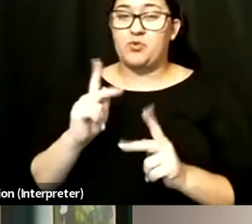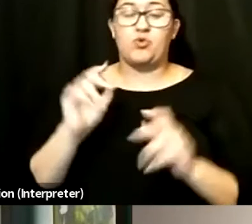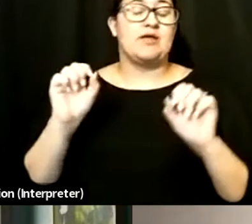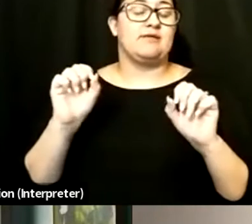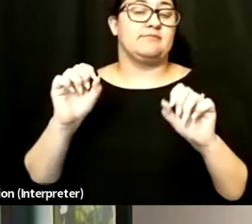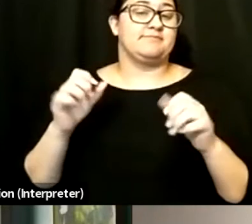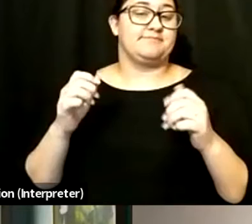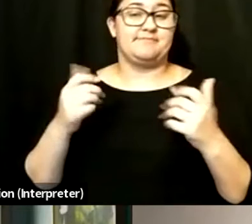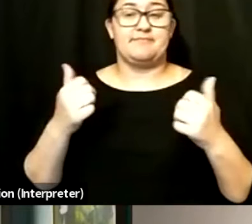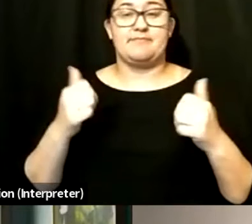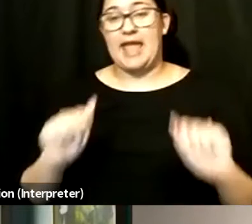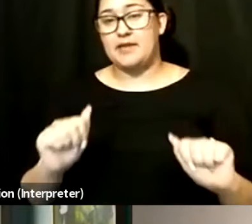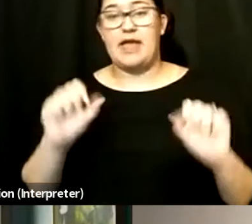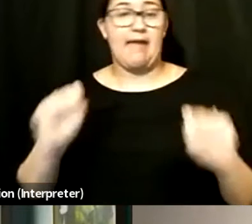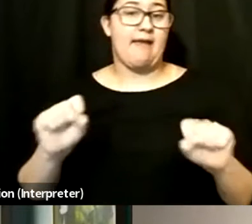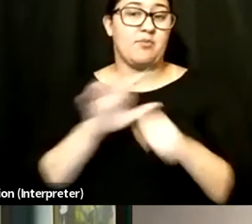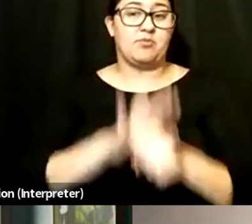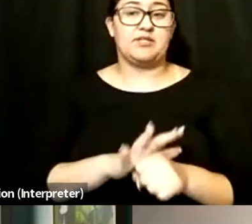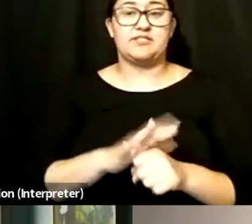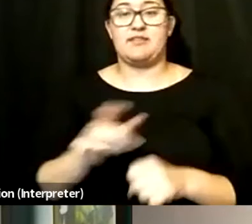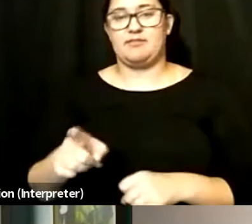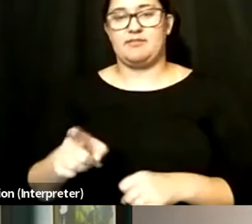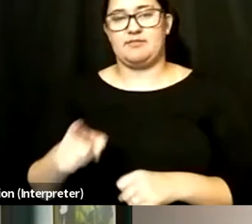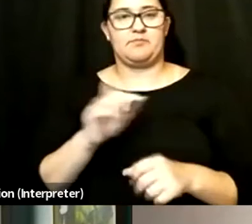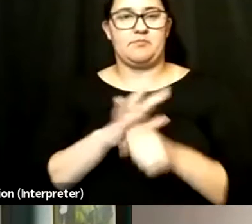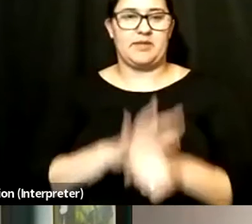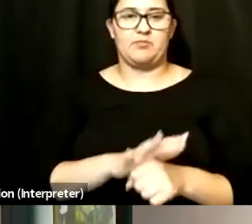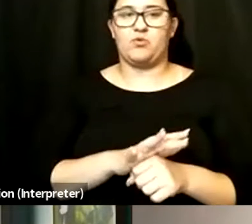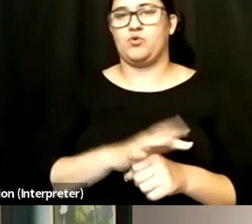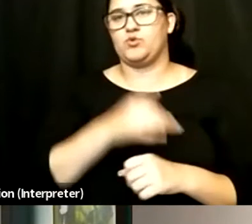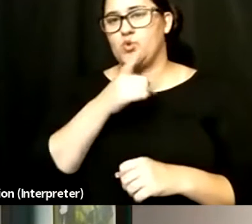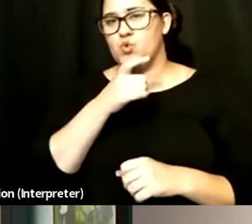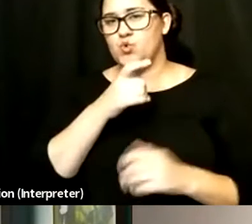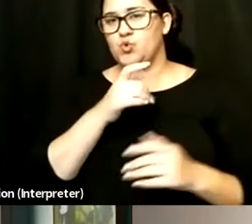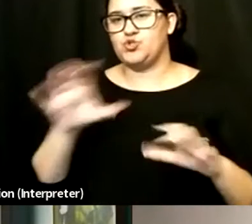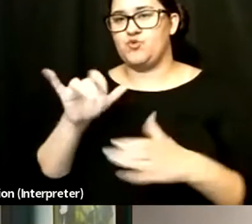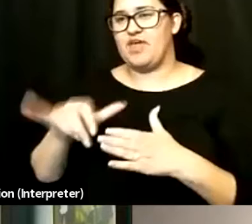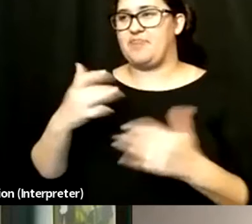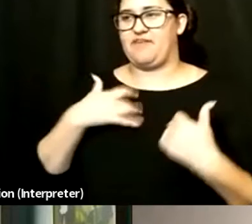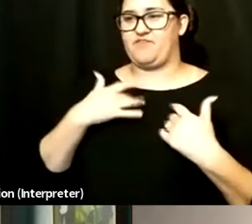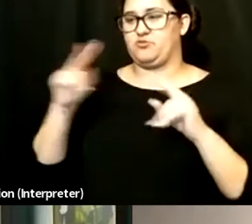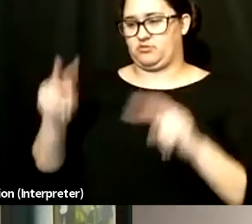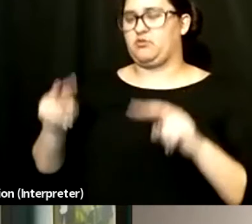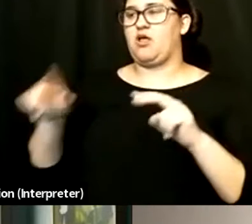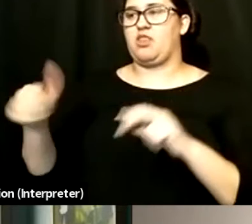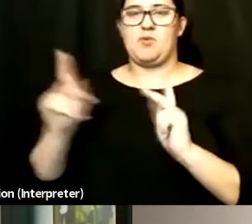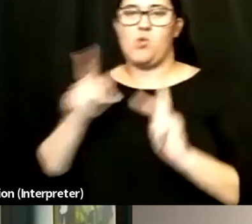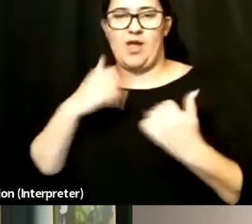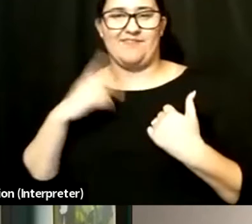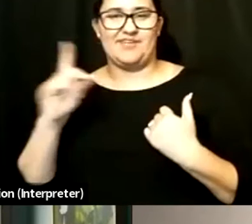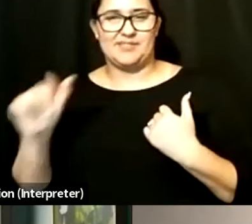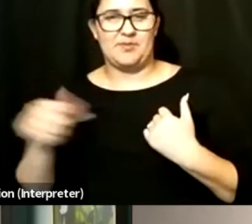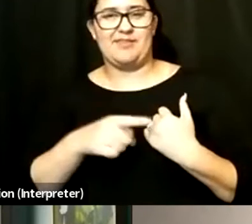characterizes disabled people as inferior to their non-disabled peers and specifically looks at productivity